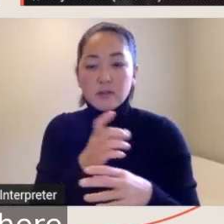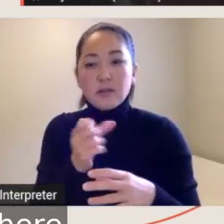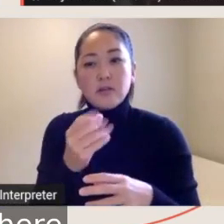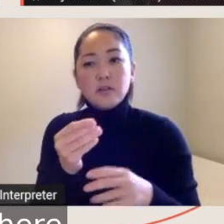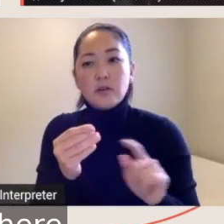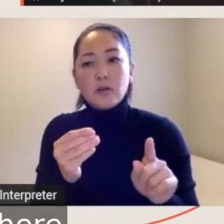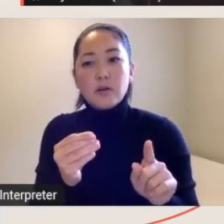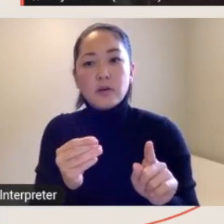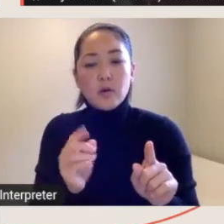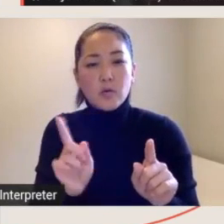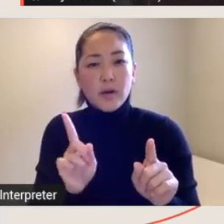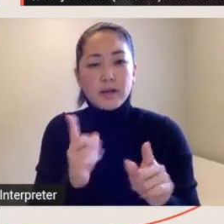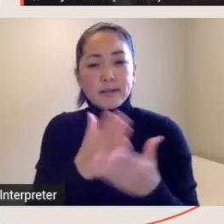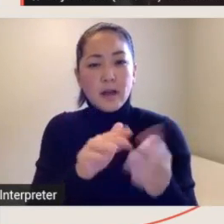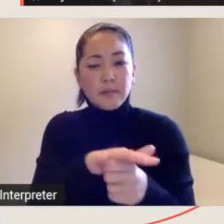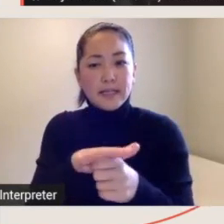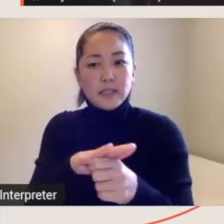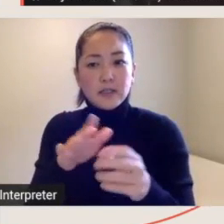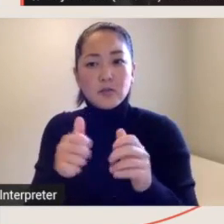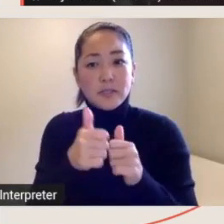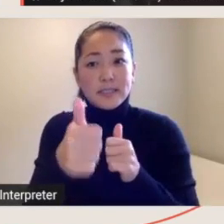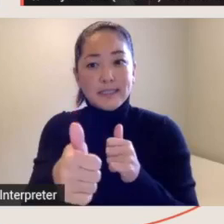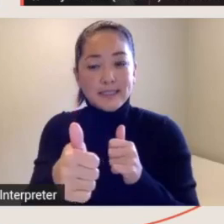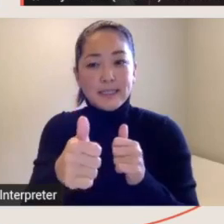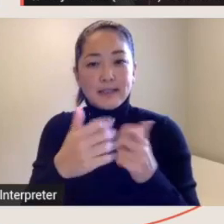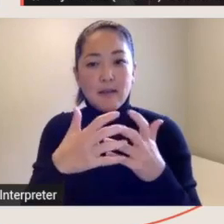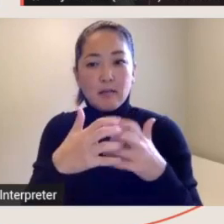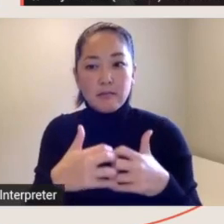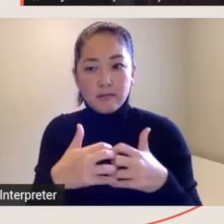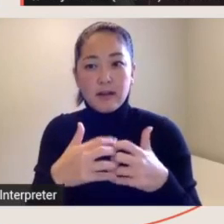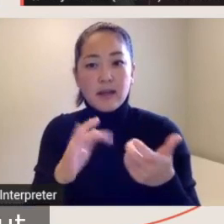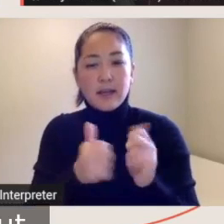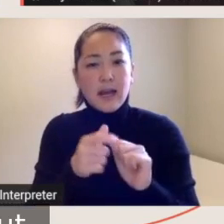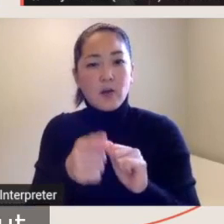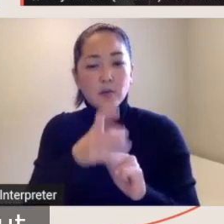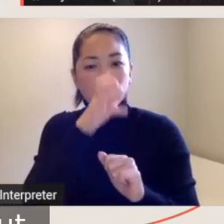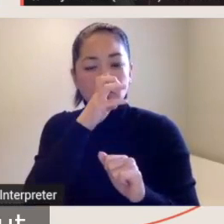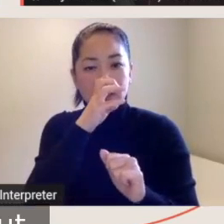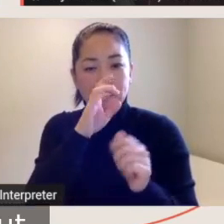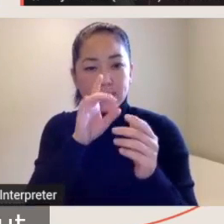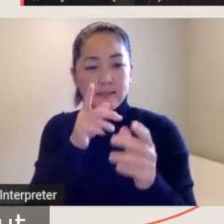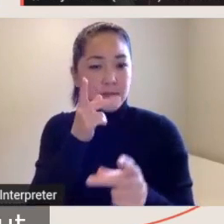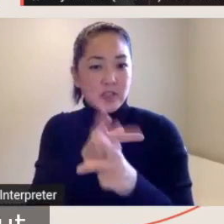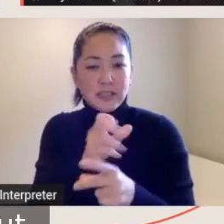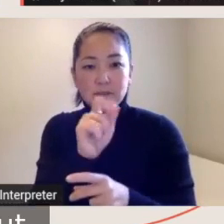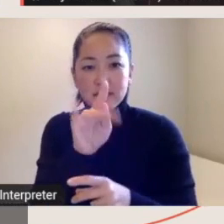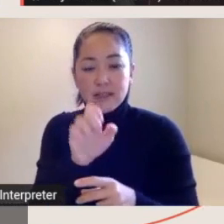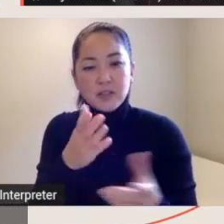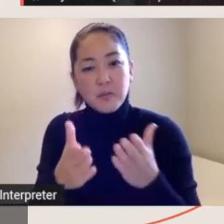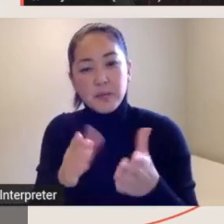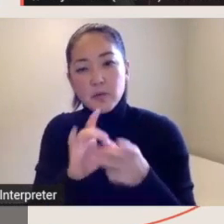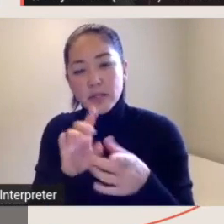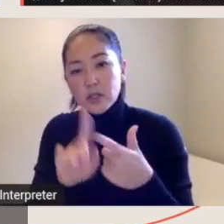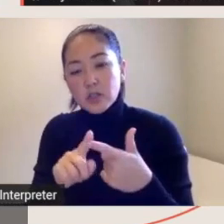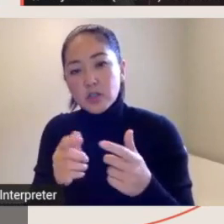that distance broke down, and how strident were you in the edit to stick to that style? So maybe a little bit about your post-production process and